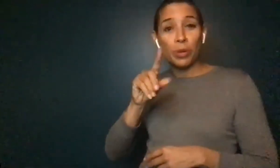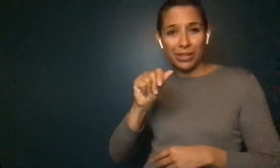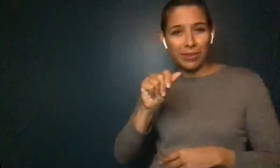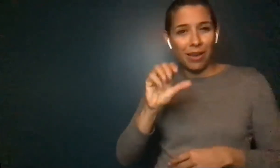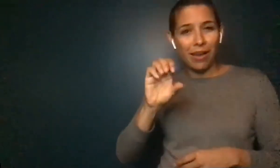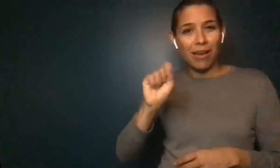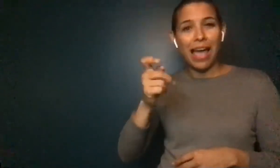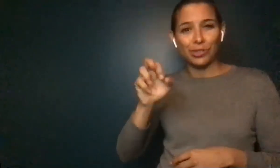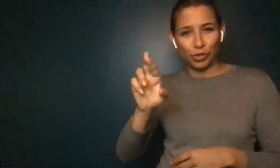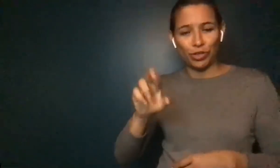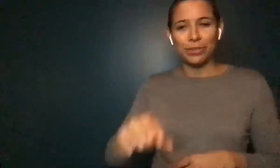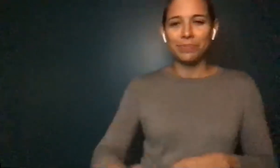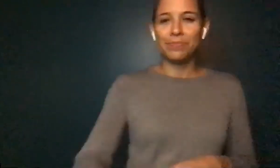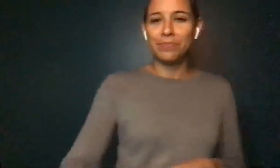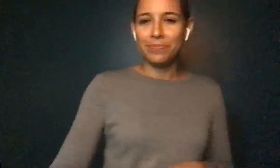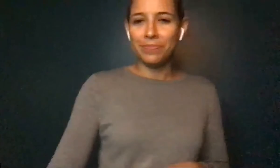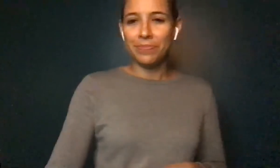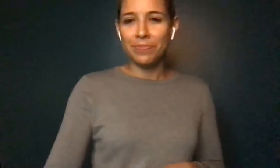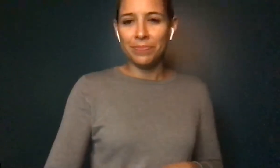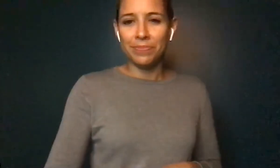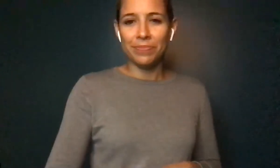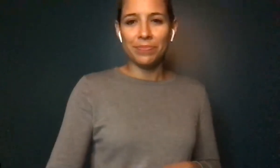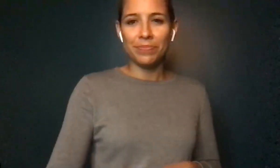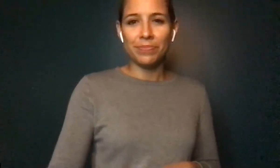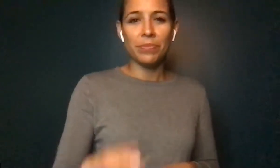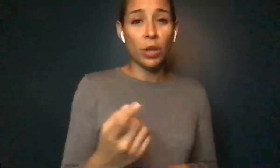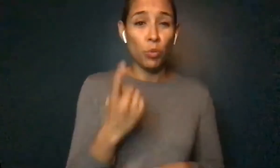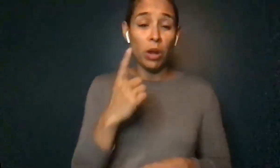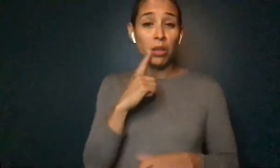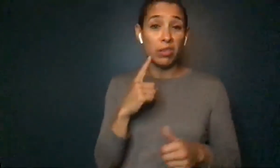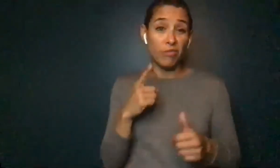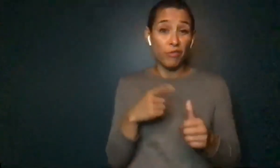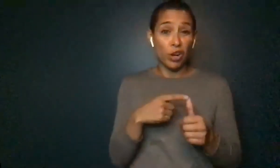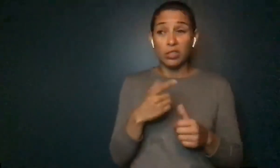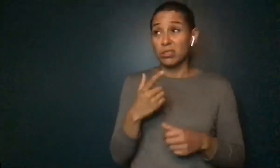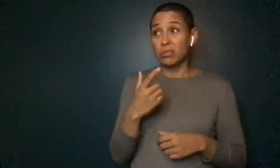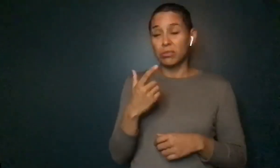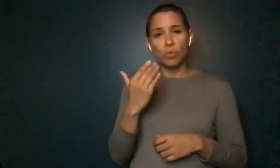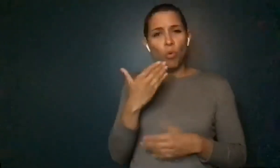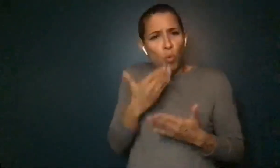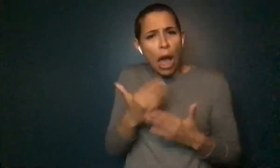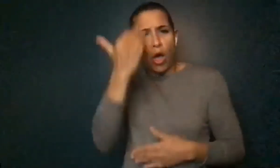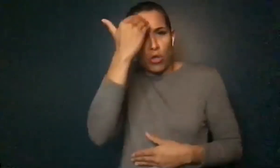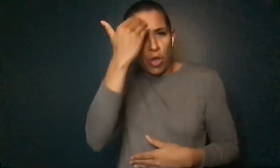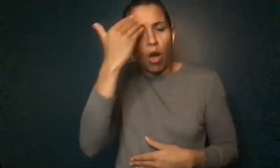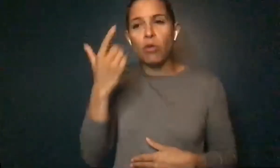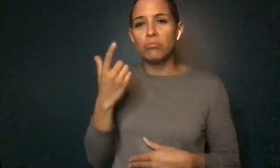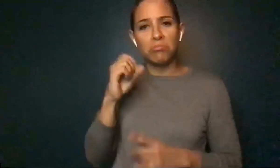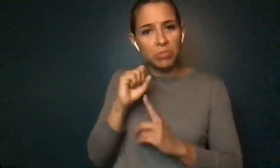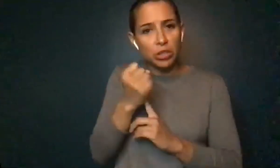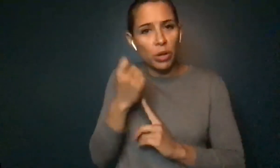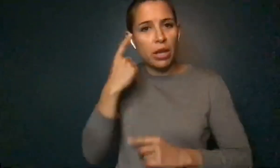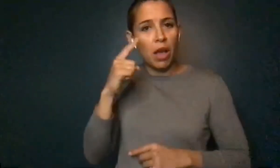of the first, um, one of the first well-known cases of a trans woman and a Black trans woman, um, being murdered.